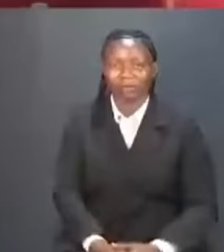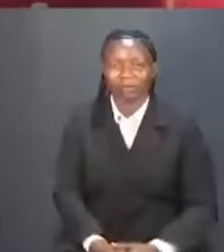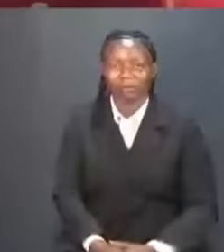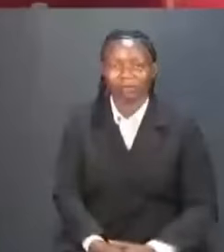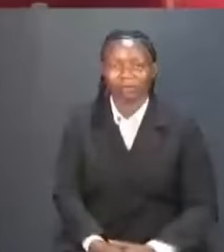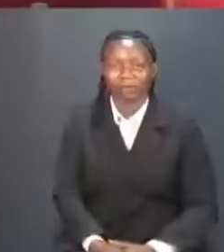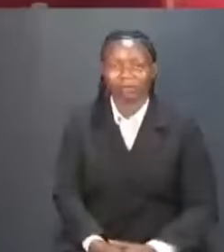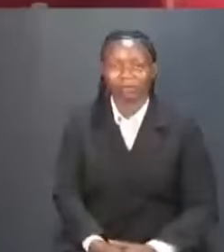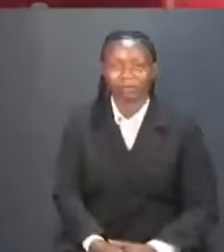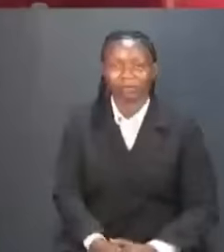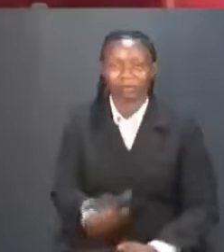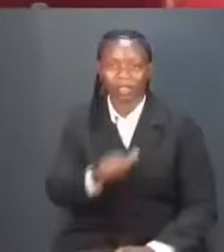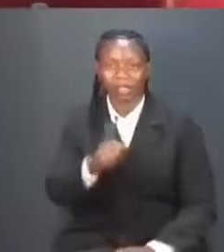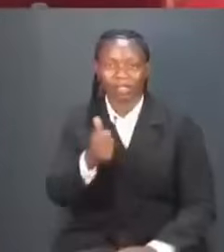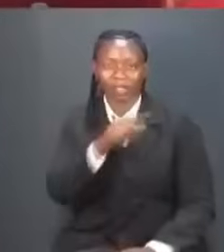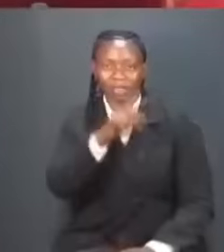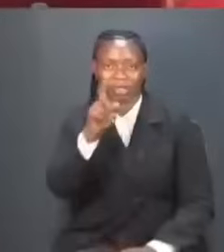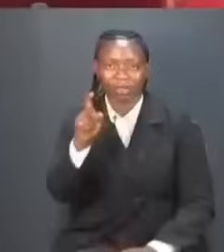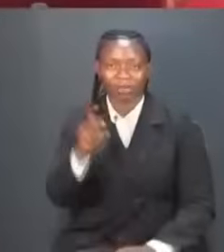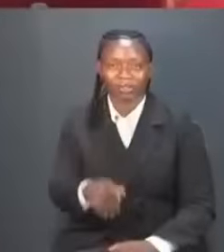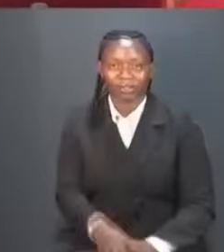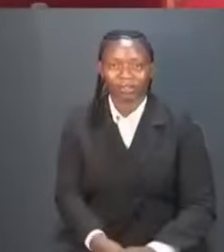Any supplementary question?